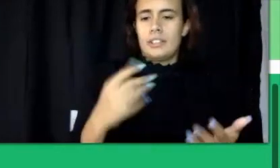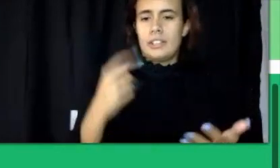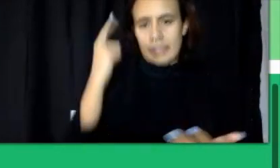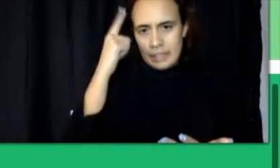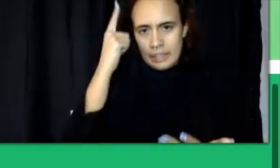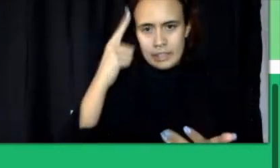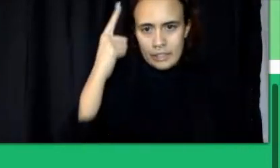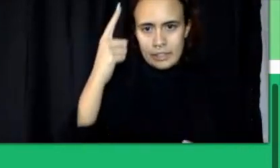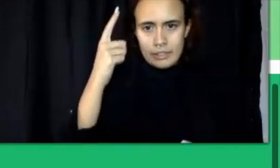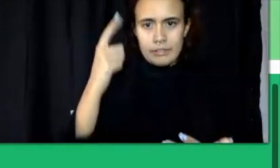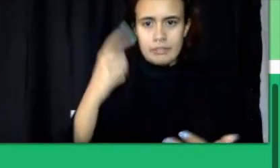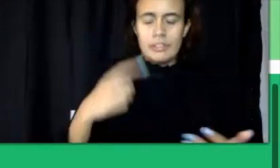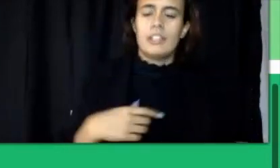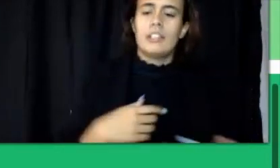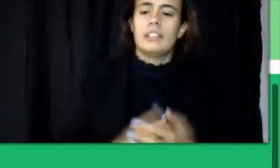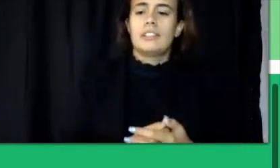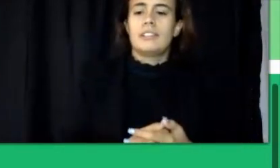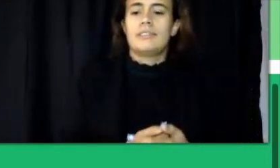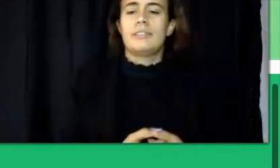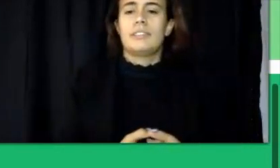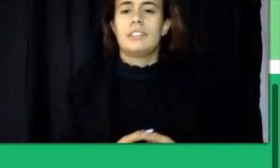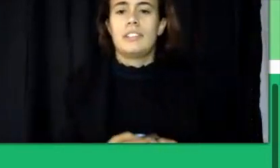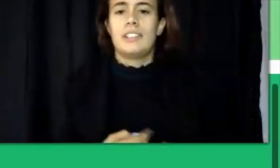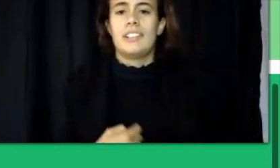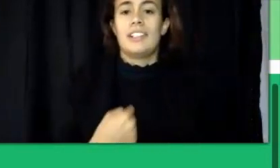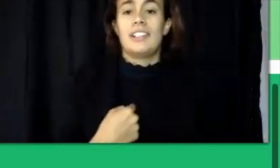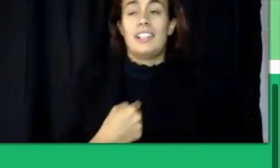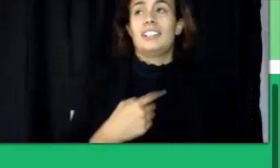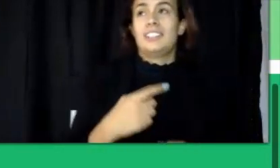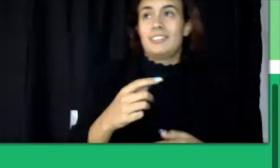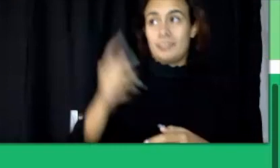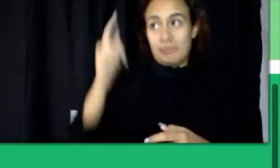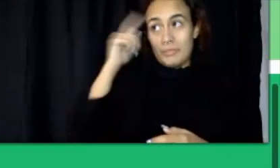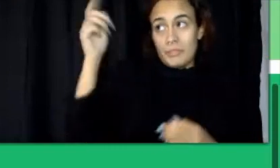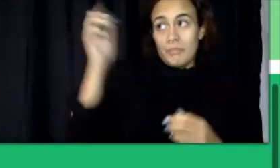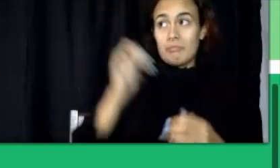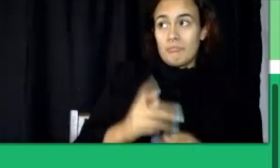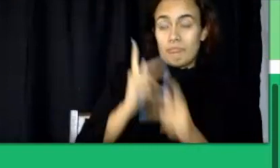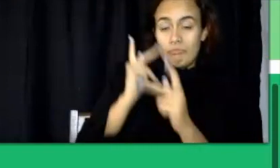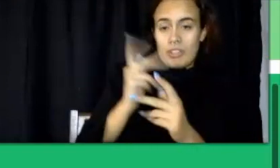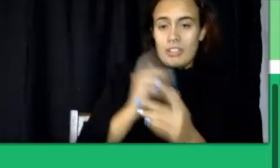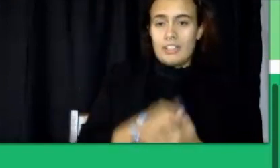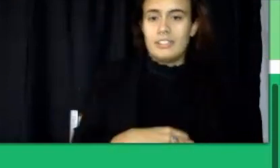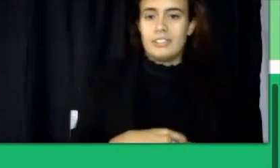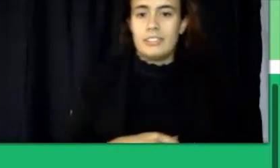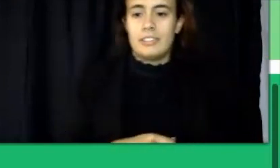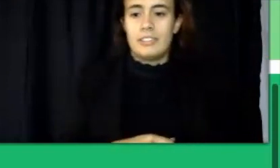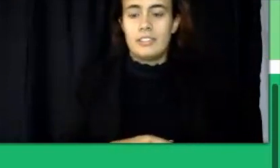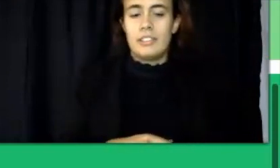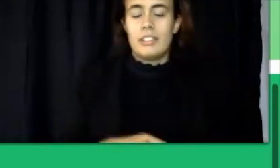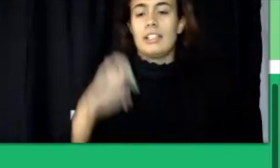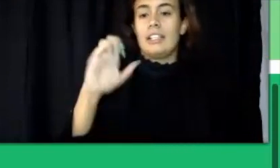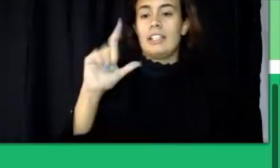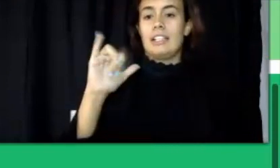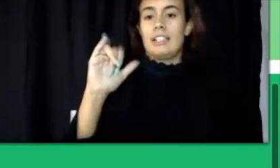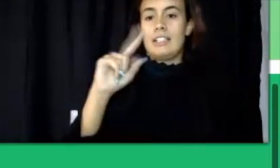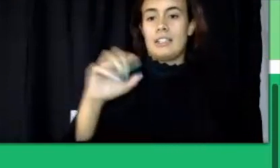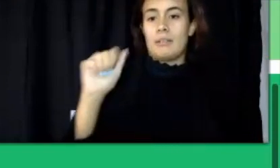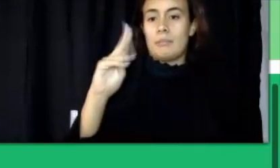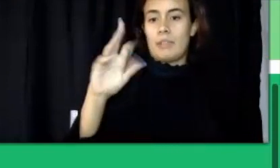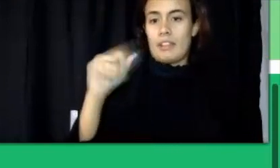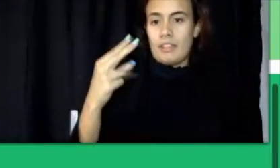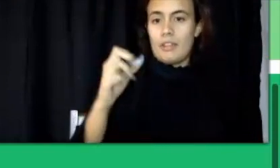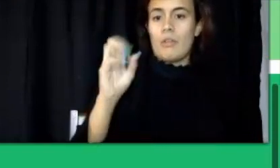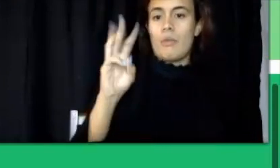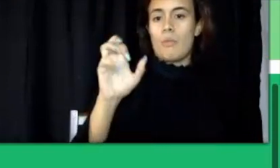It is what it is. But I do give him credit in that, piggybacking off of some of Elizabeth Warren's influence, that he